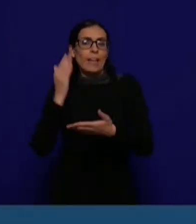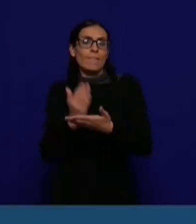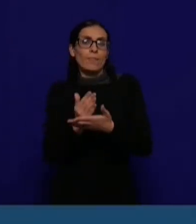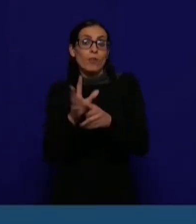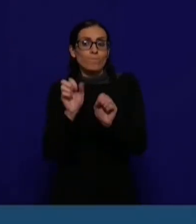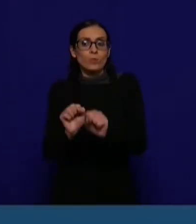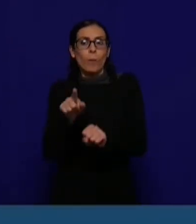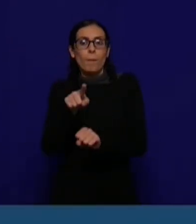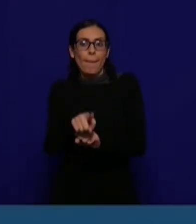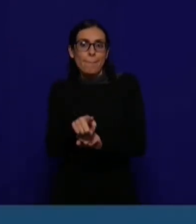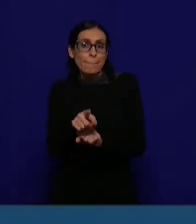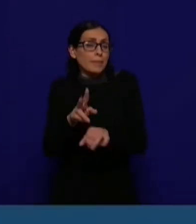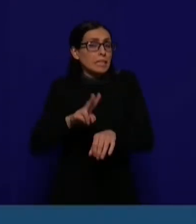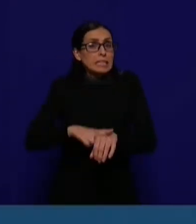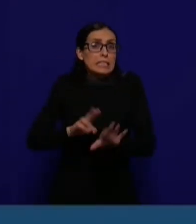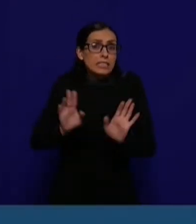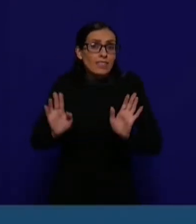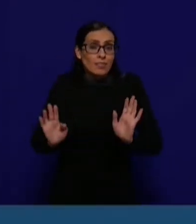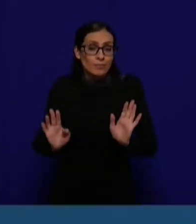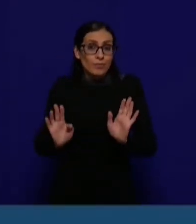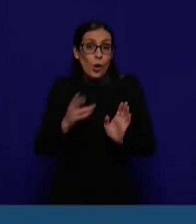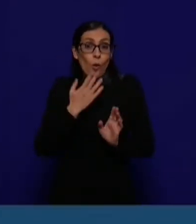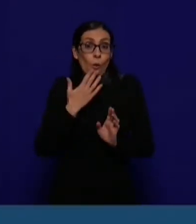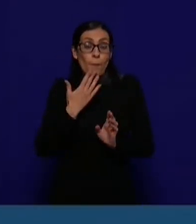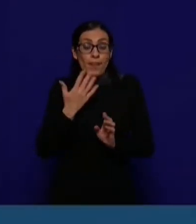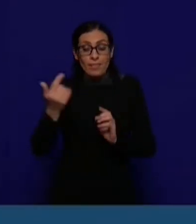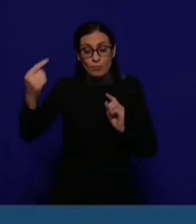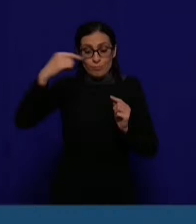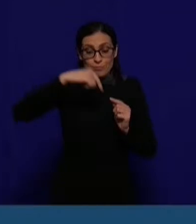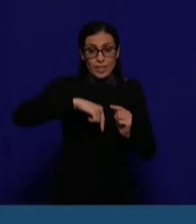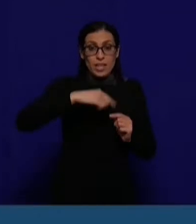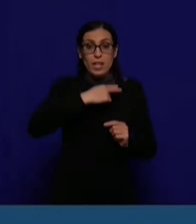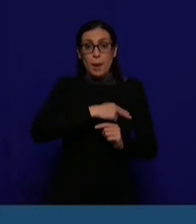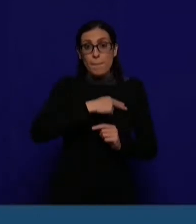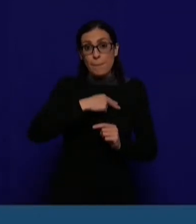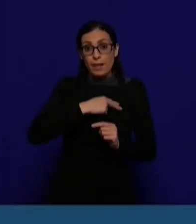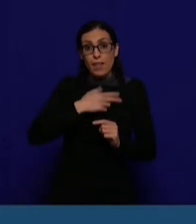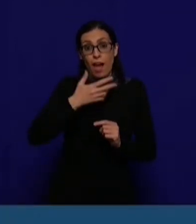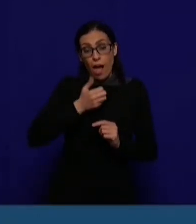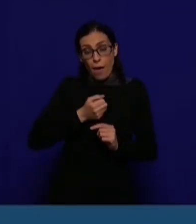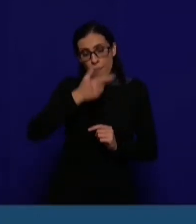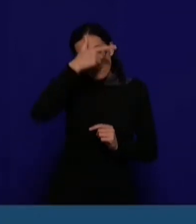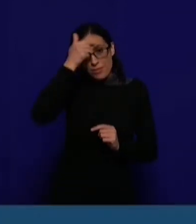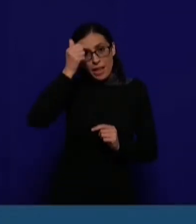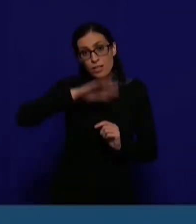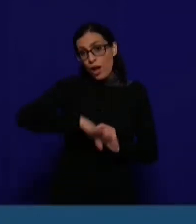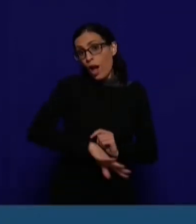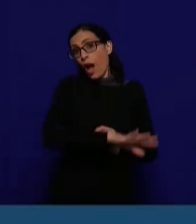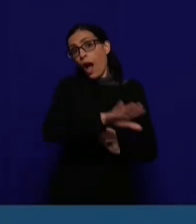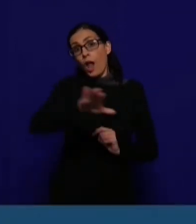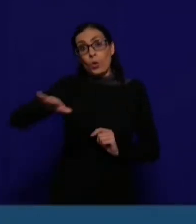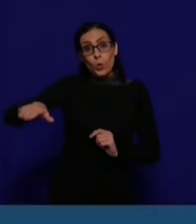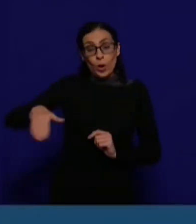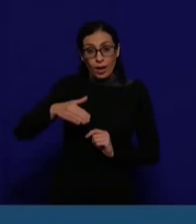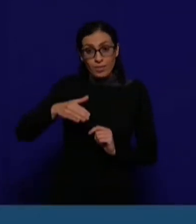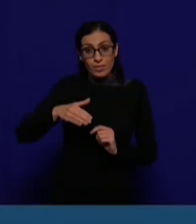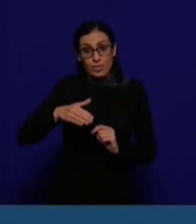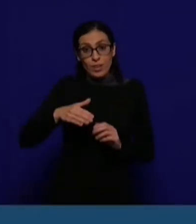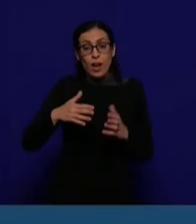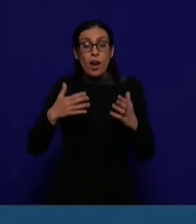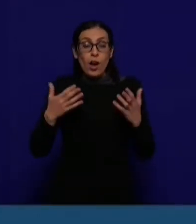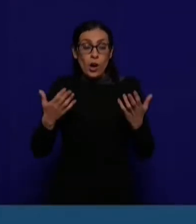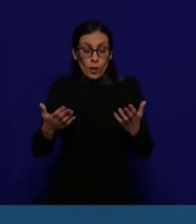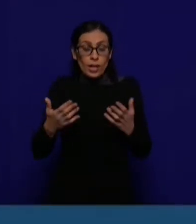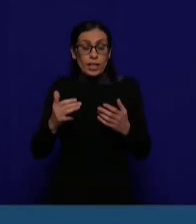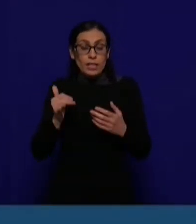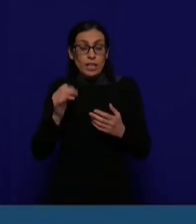meta jaslu għaw Malta ikun hemm it-testing għal kulħadd allura jekk ikun hemm xi każijiet at that point li jkunu pożittivi tista'